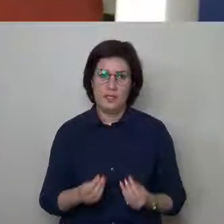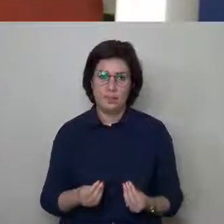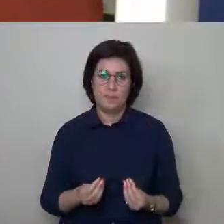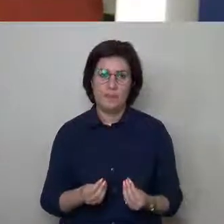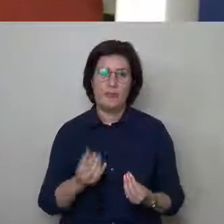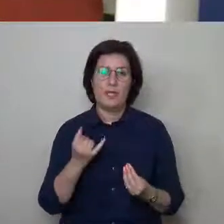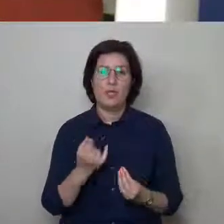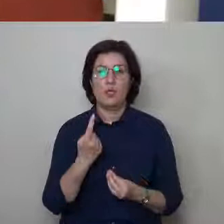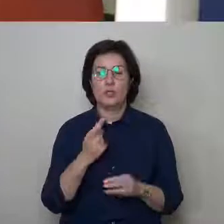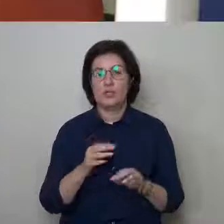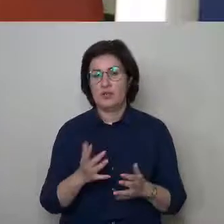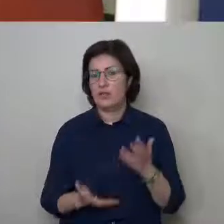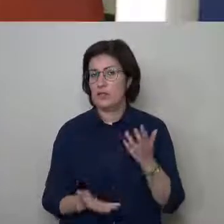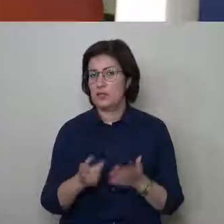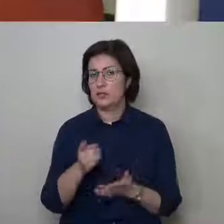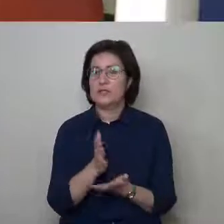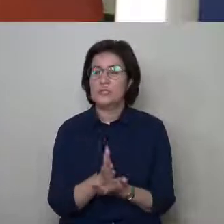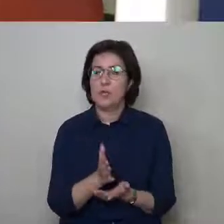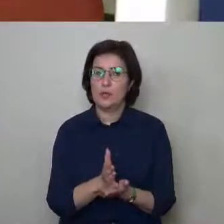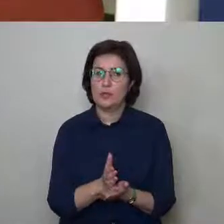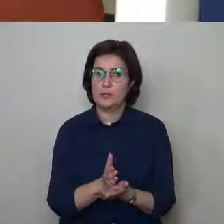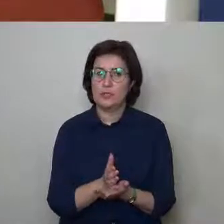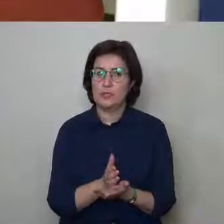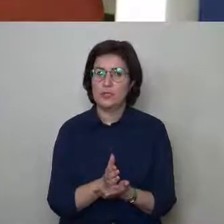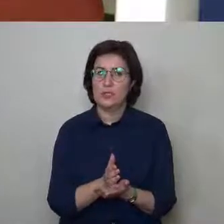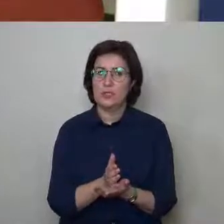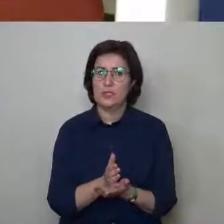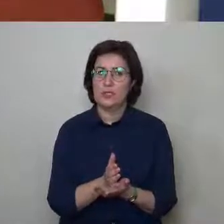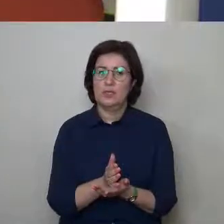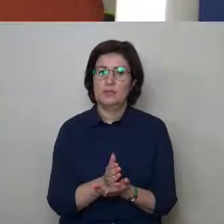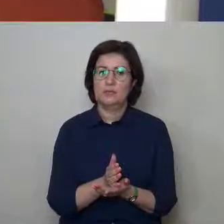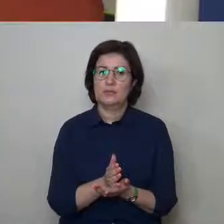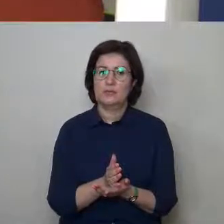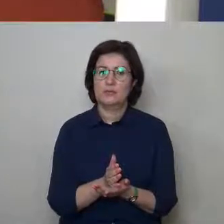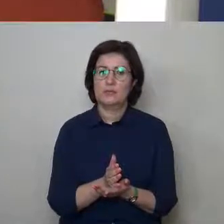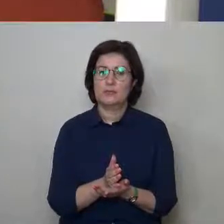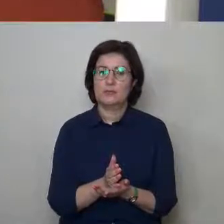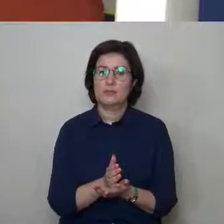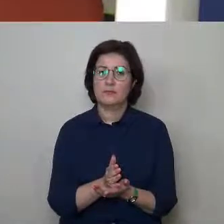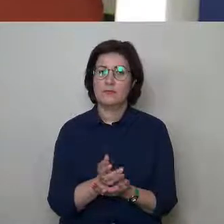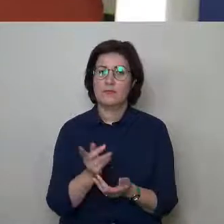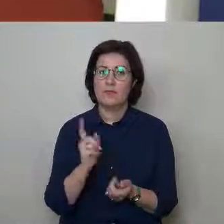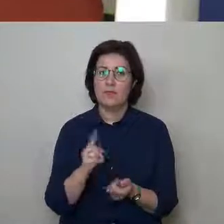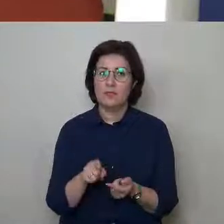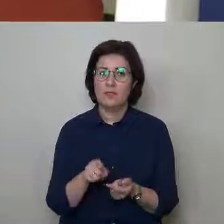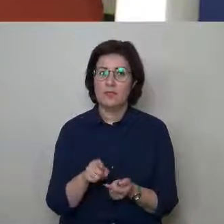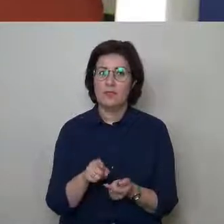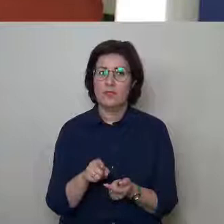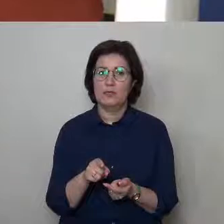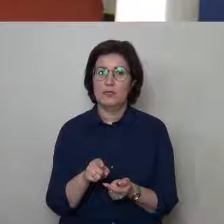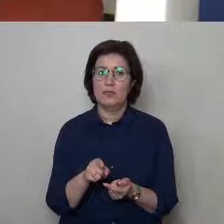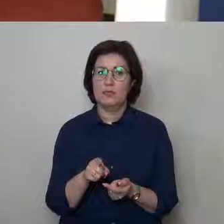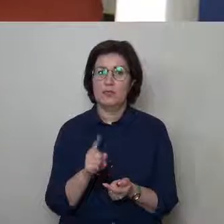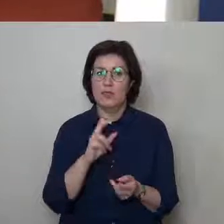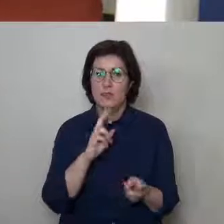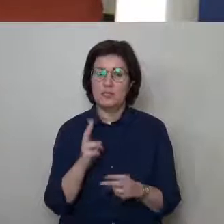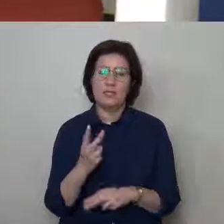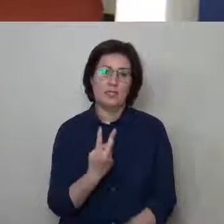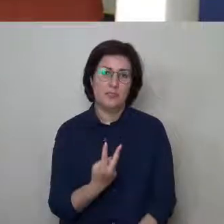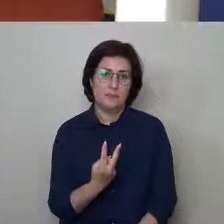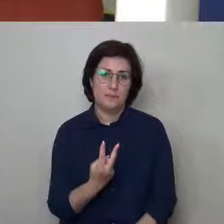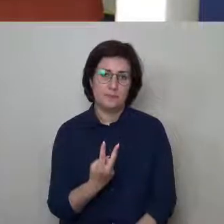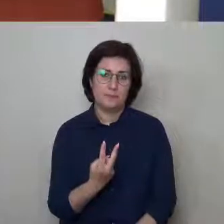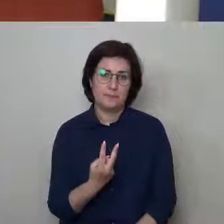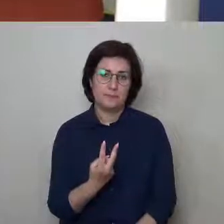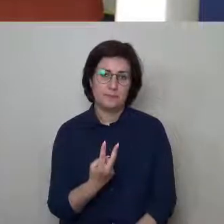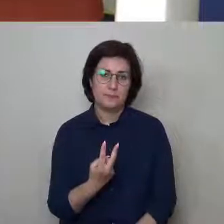remember that one only has 2 days for it, and it's one thing if you Well, if you appeal, then it's